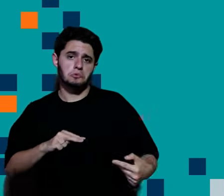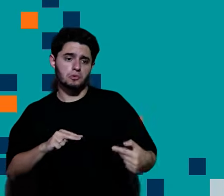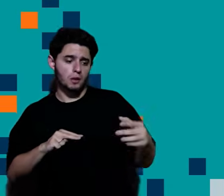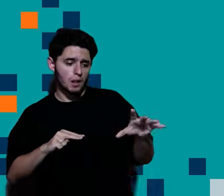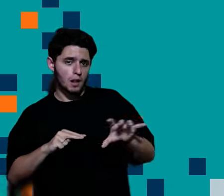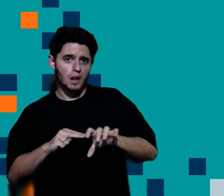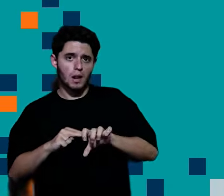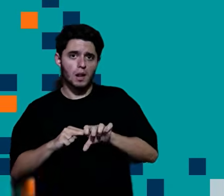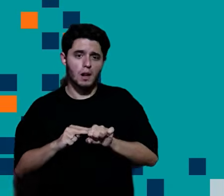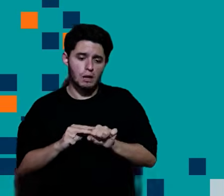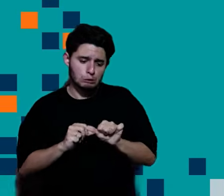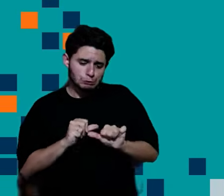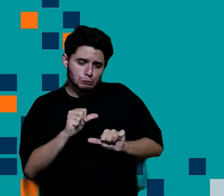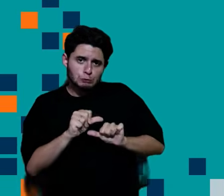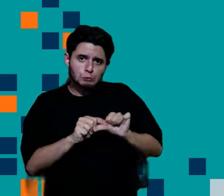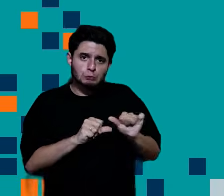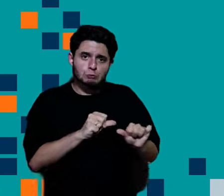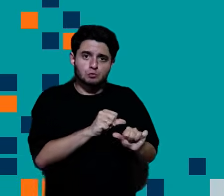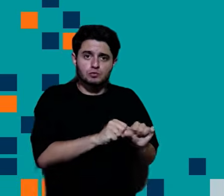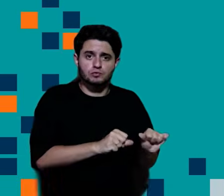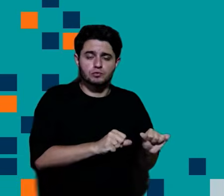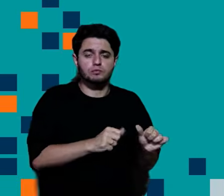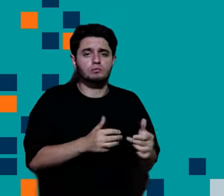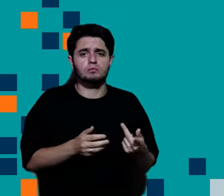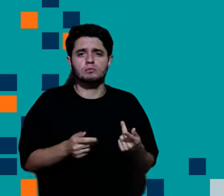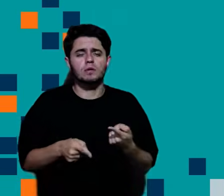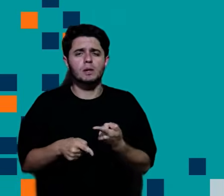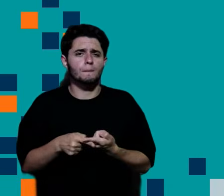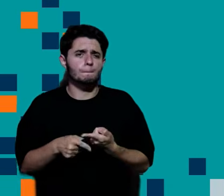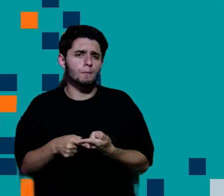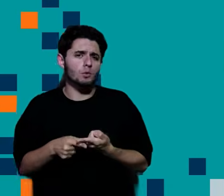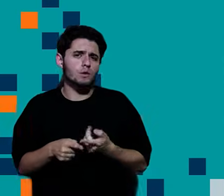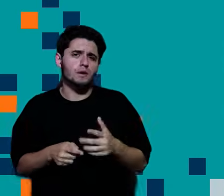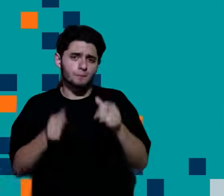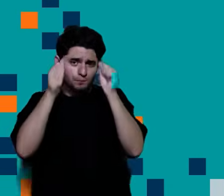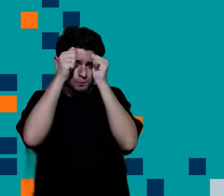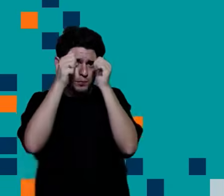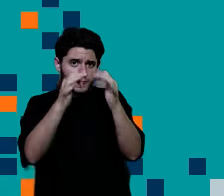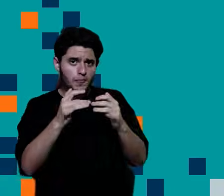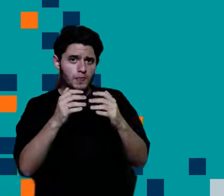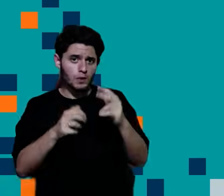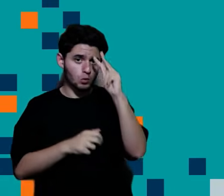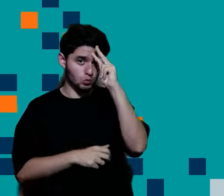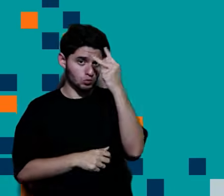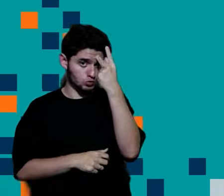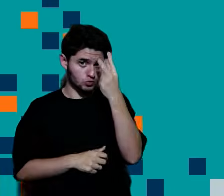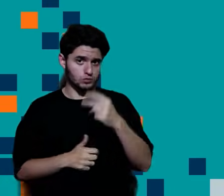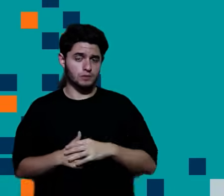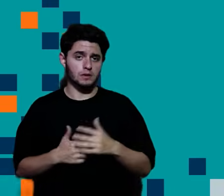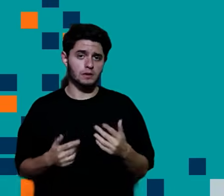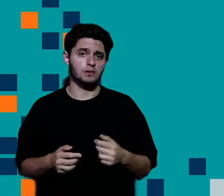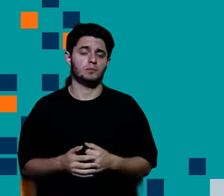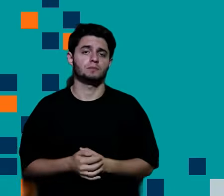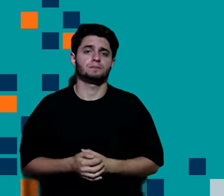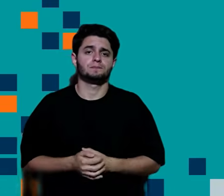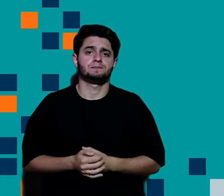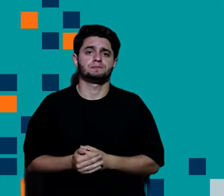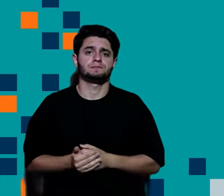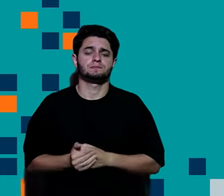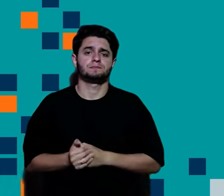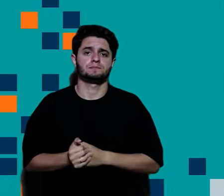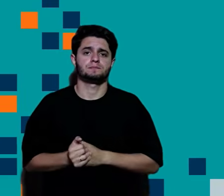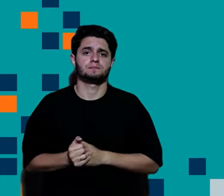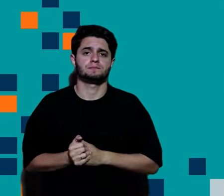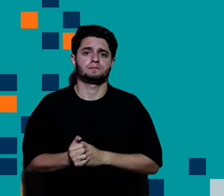that? Why is it that we're in that sort of a mindset? Well, the one stat for me